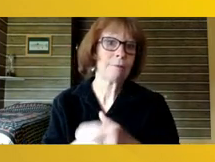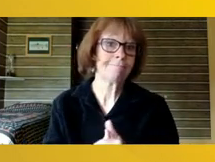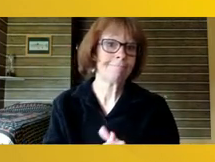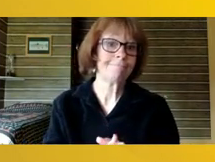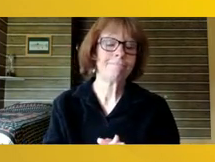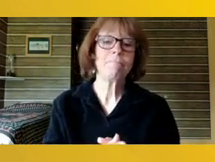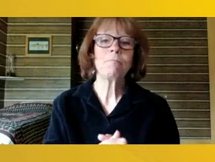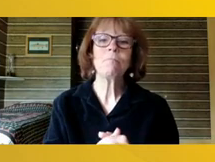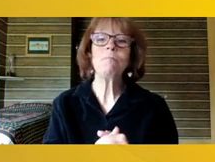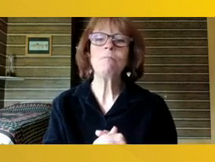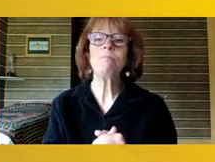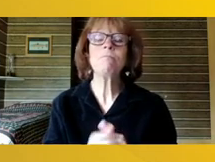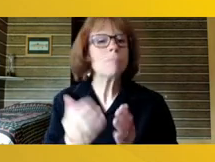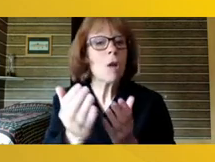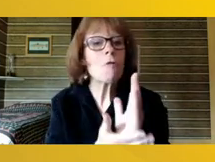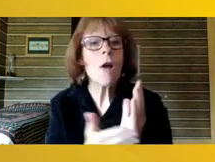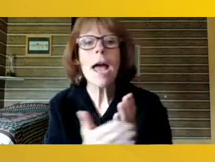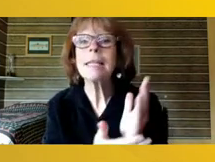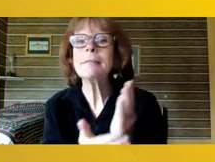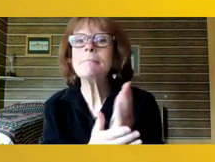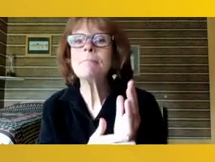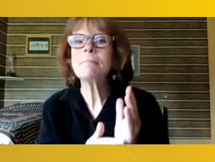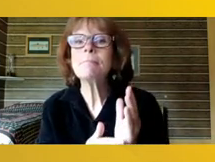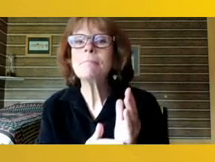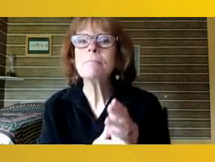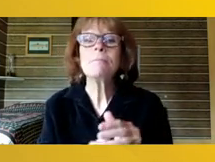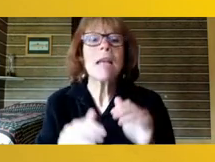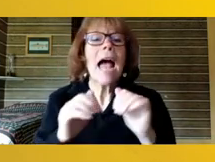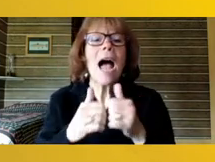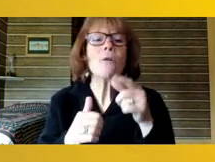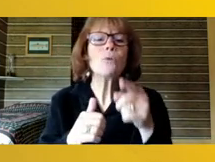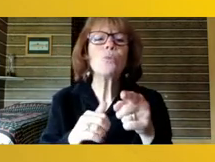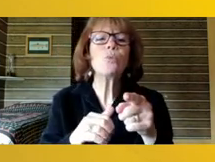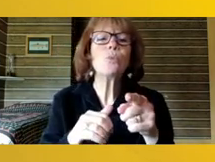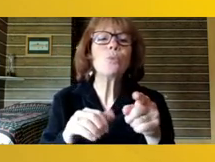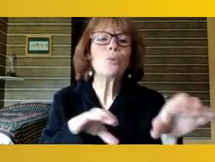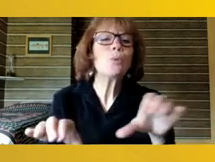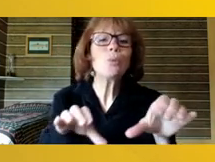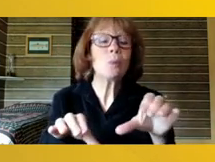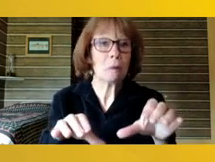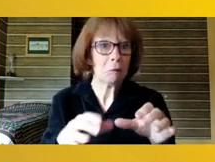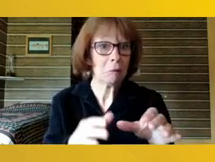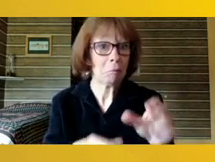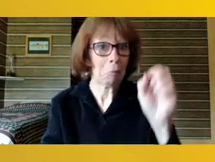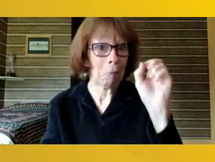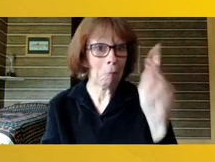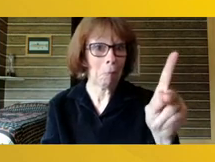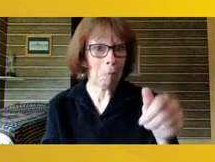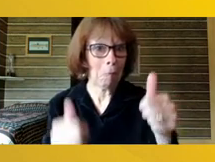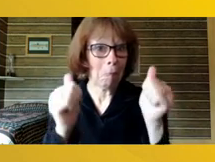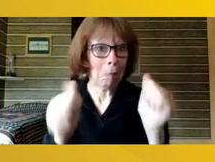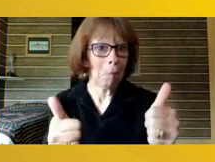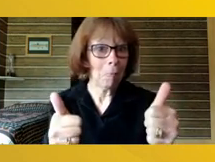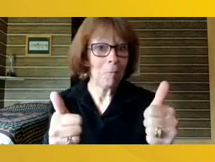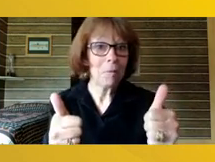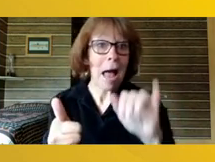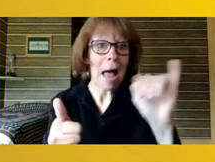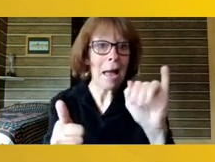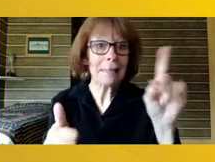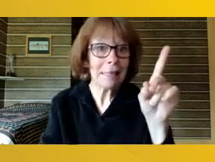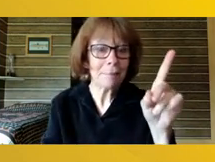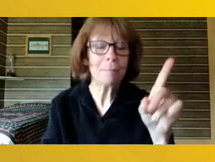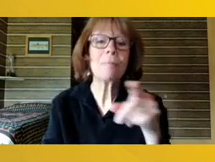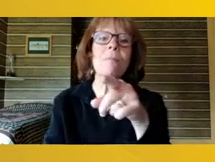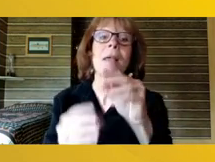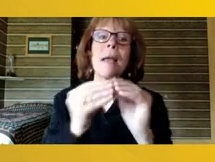All right, so let's see how everyone did with whale identification. You may have noticed that whale one